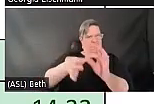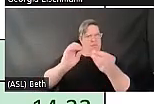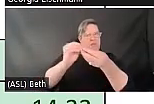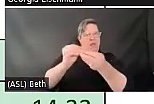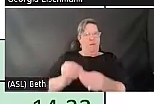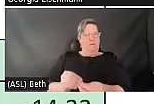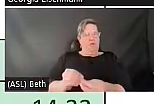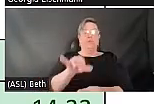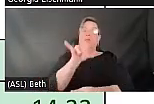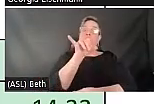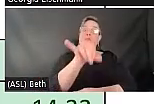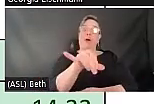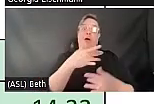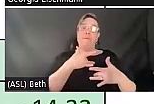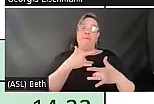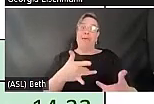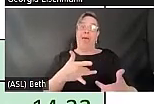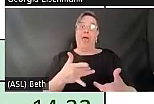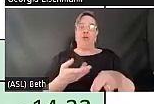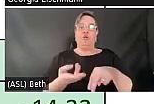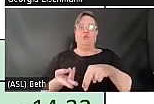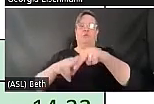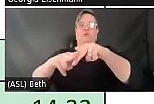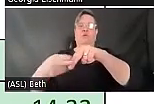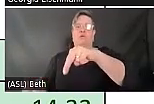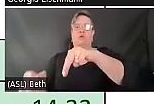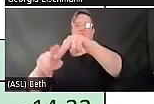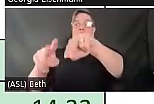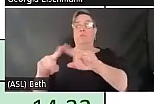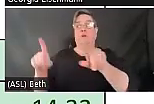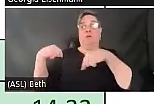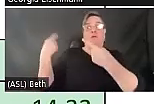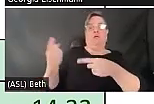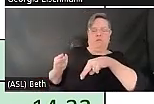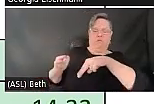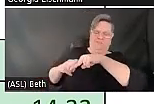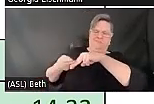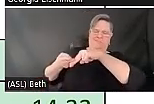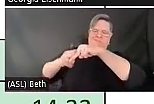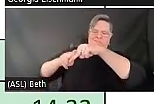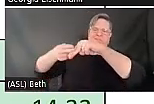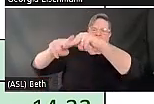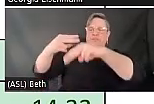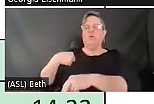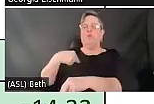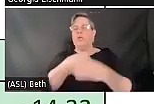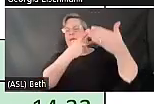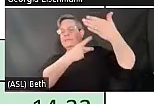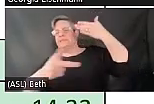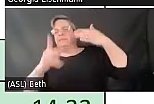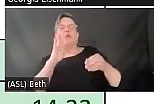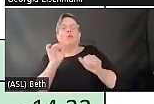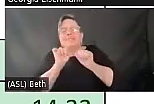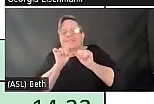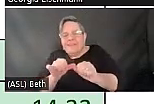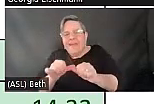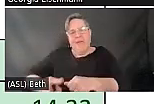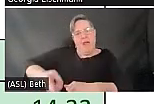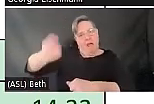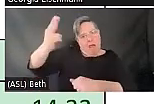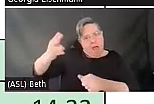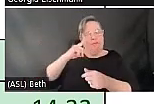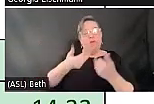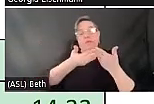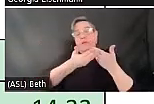up and down a bit, but has been climbing for quite some time, and we anticipate it will stay high for the next